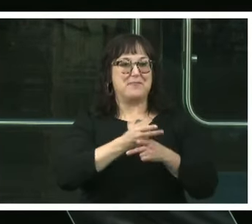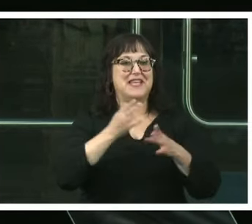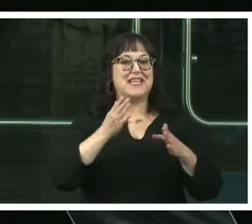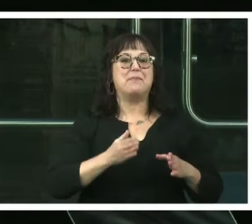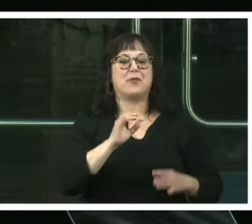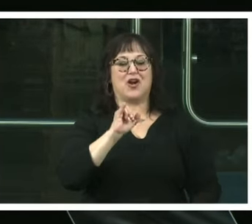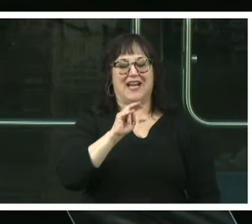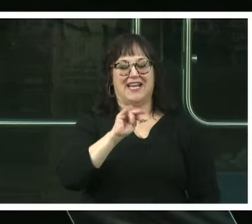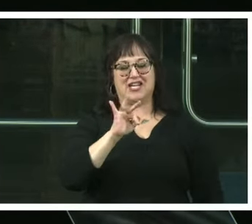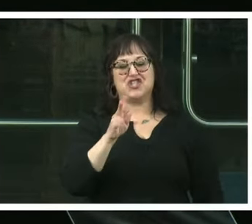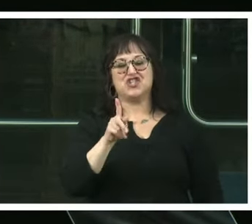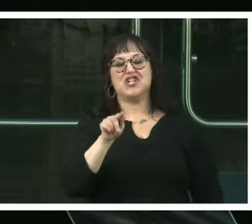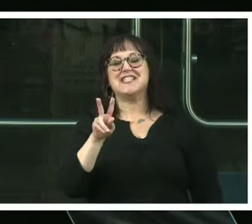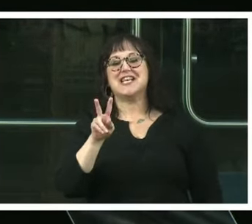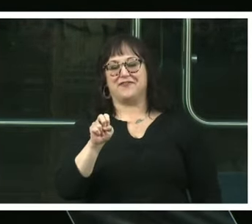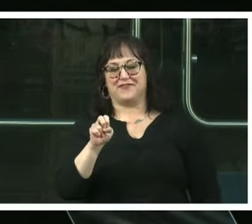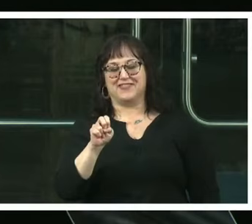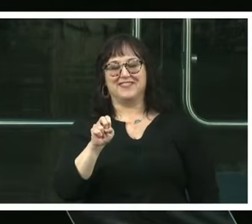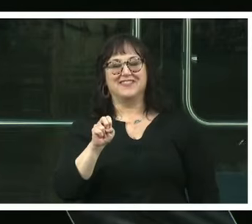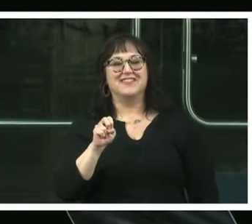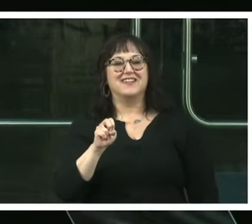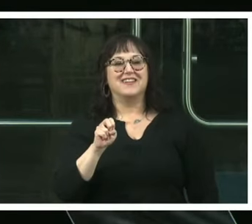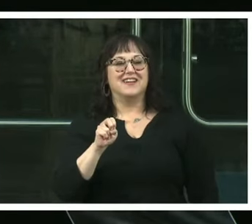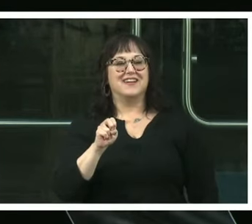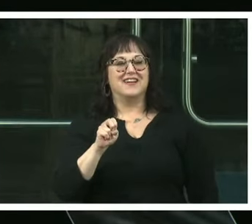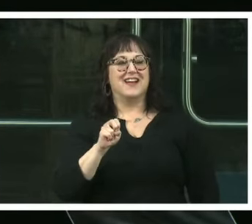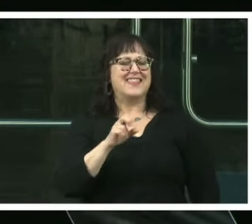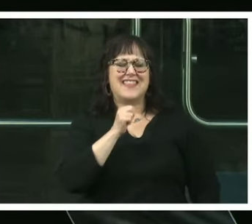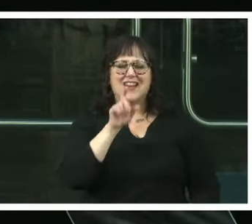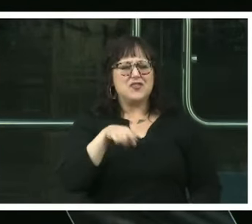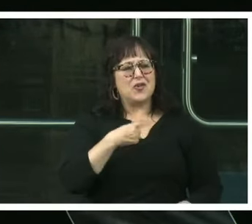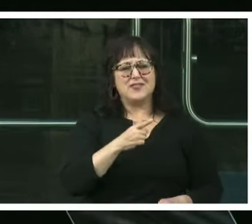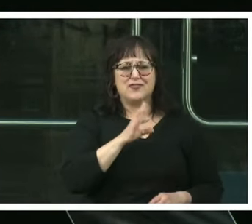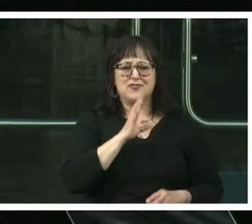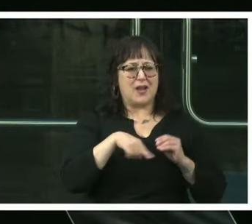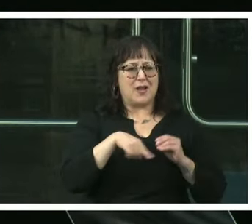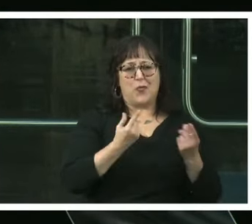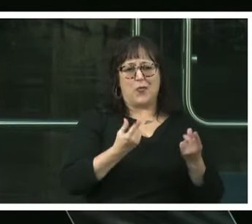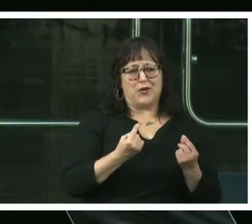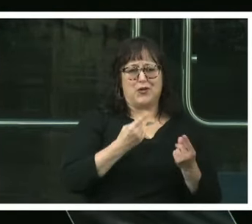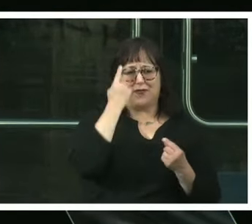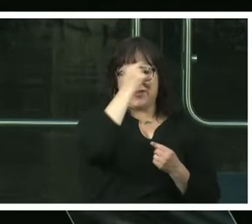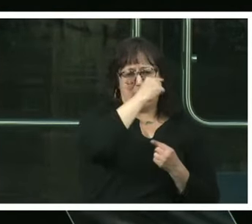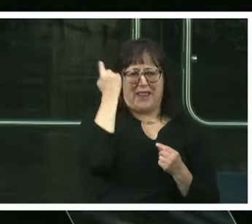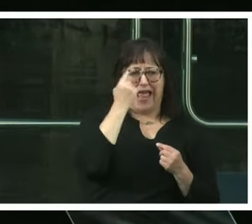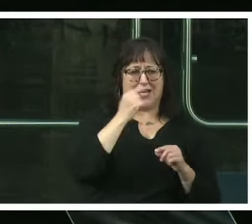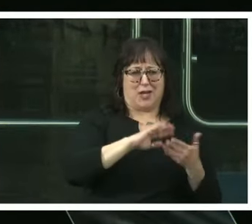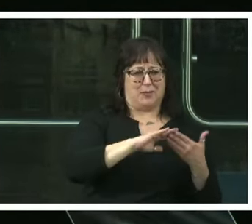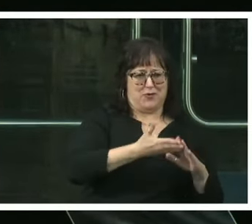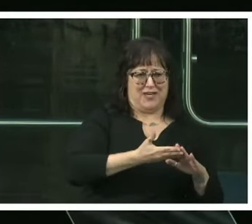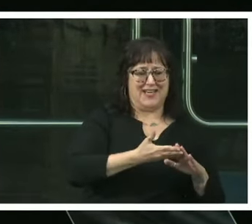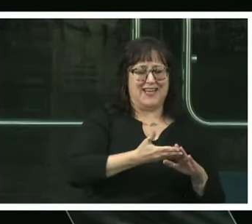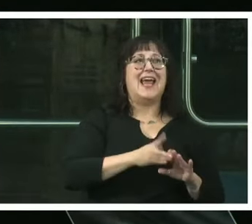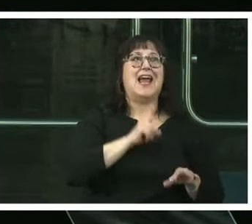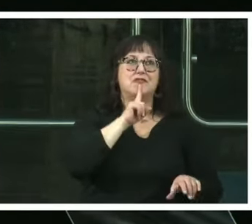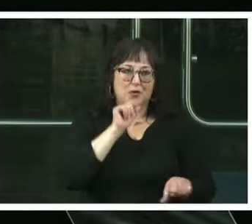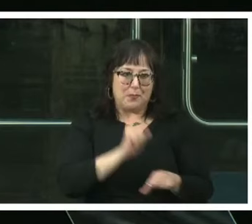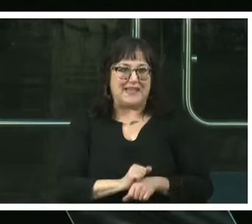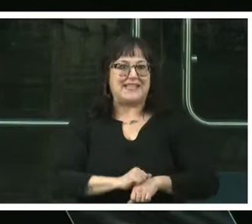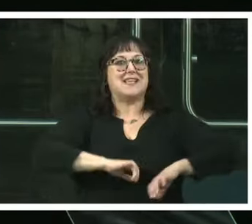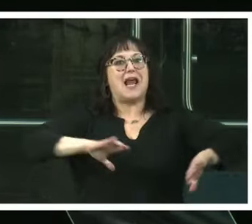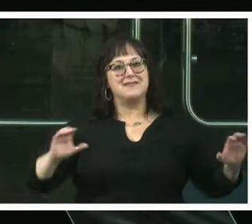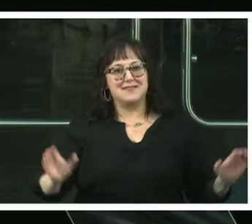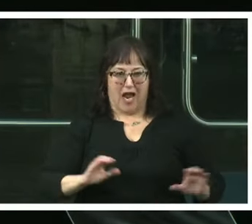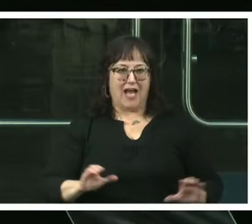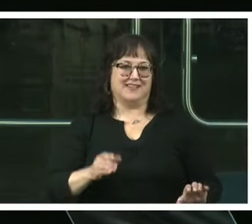The Dreamkeeper Initiative, which just doesn't talk about what we're going to do for the Black community. It does what we need to do for the Black